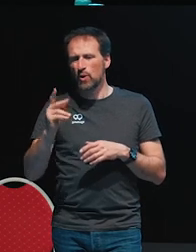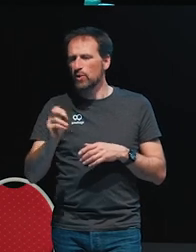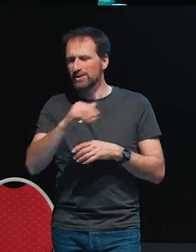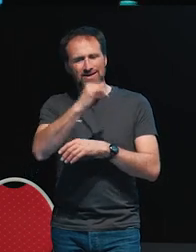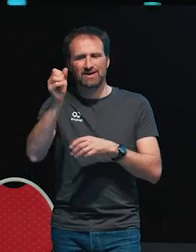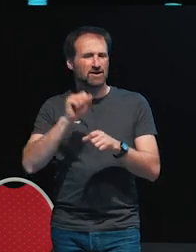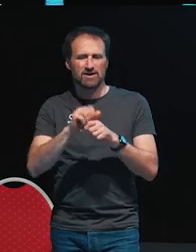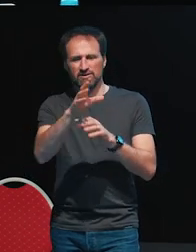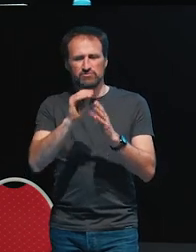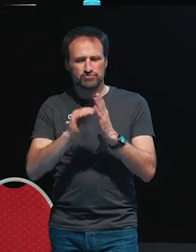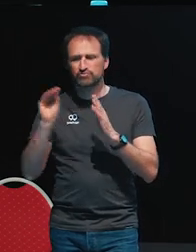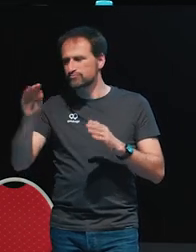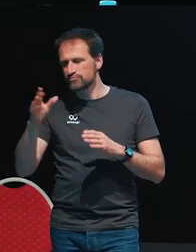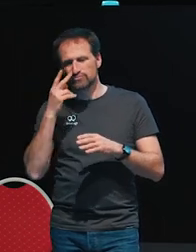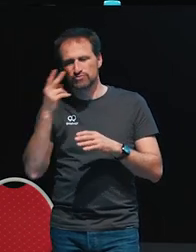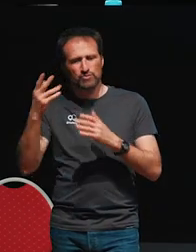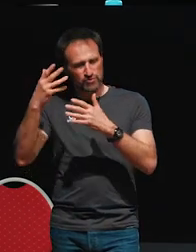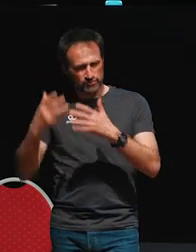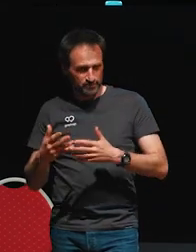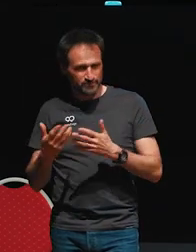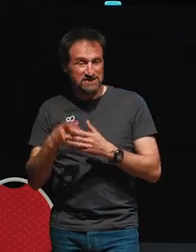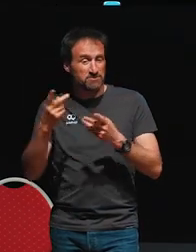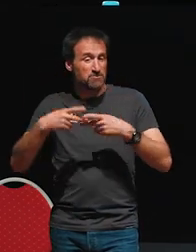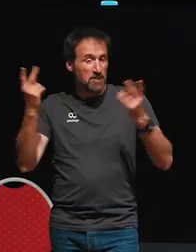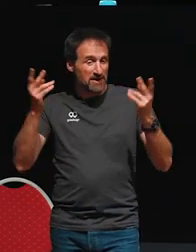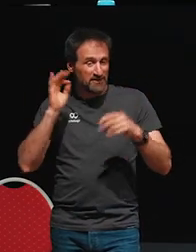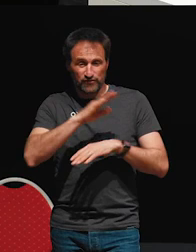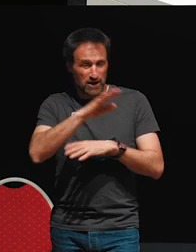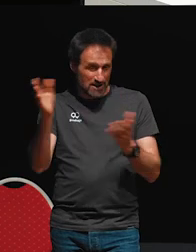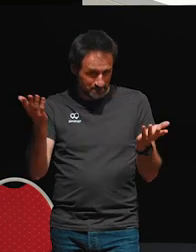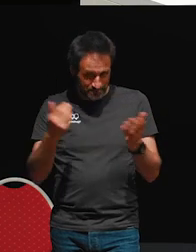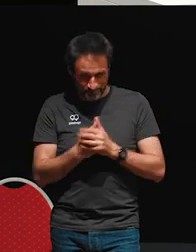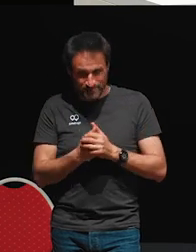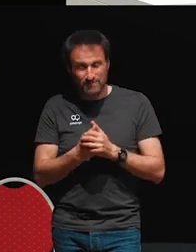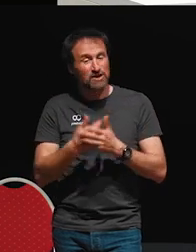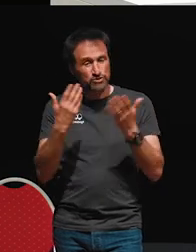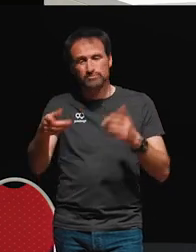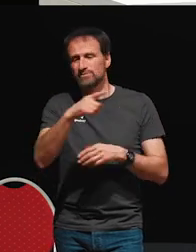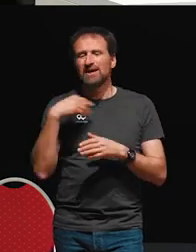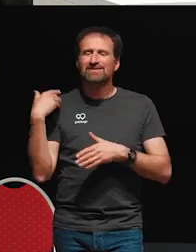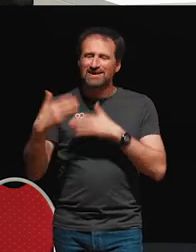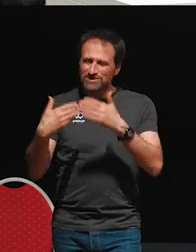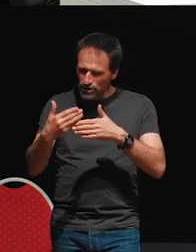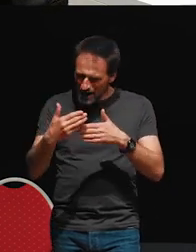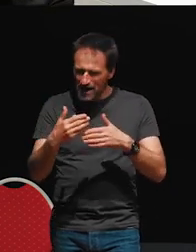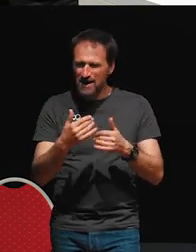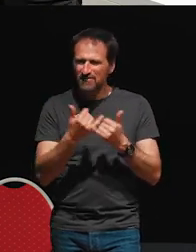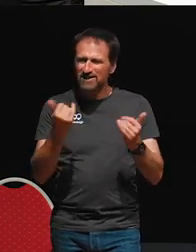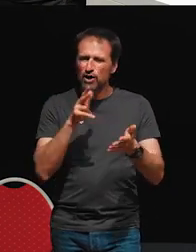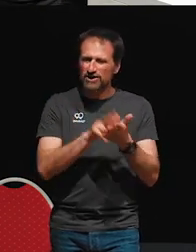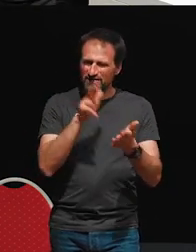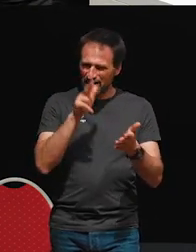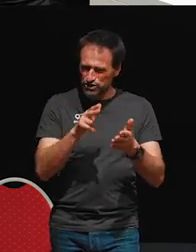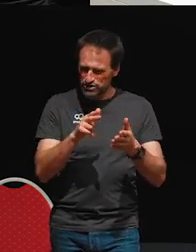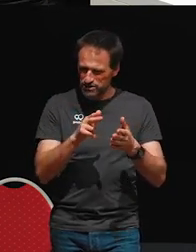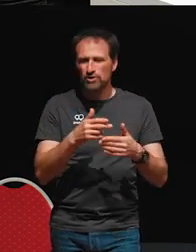not sensitive, that's public to everybody. So we've seen the traditional approach to authentication. We've seen what tokens are or what